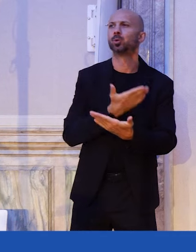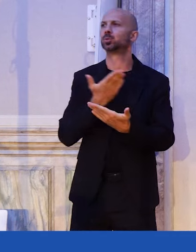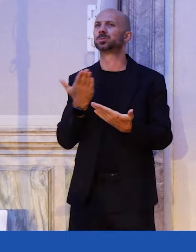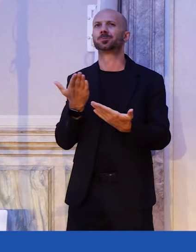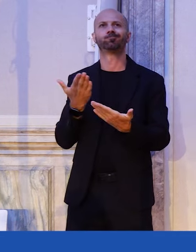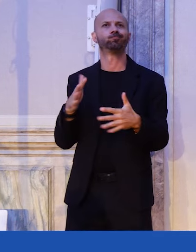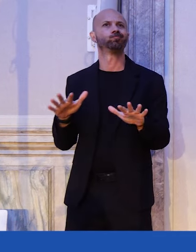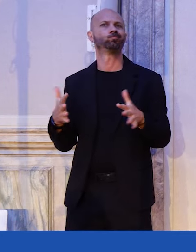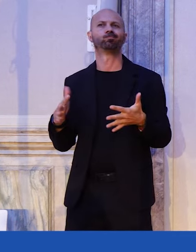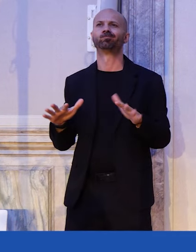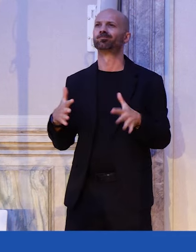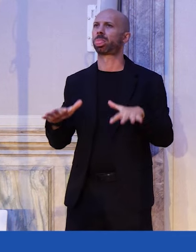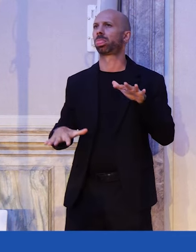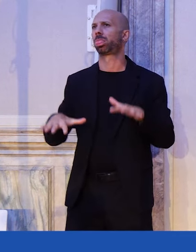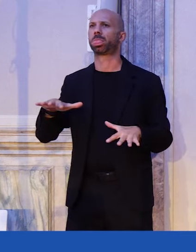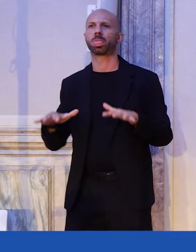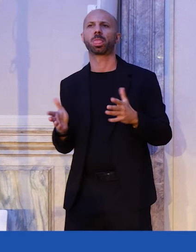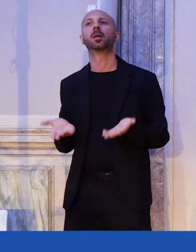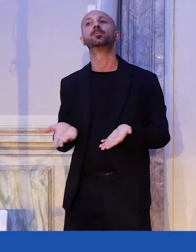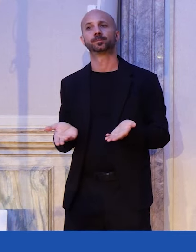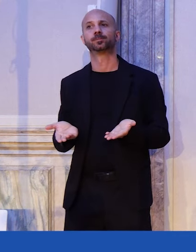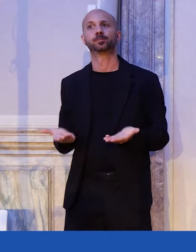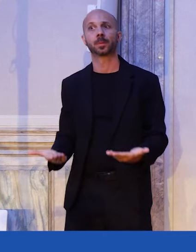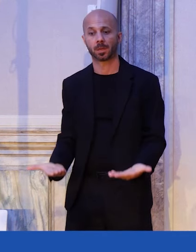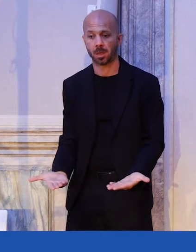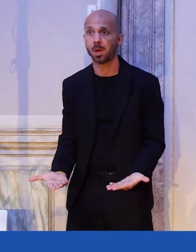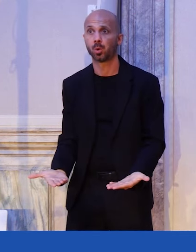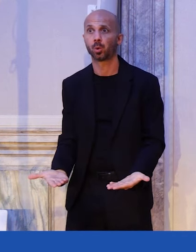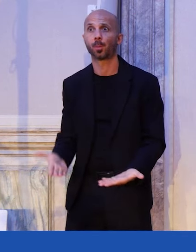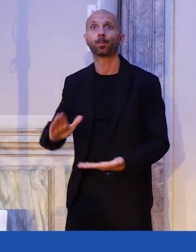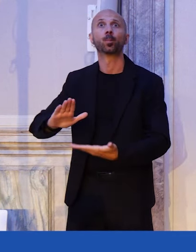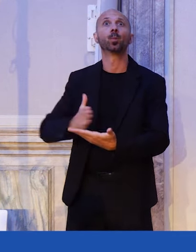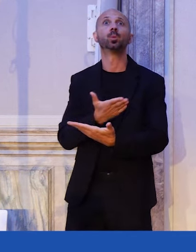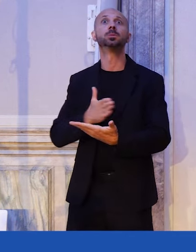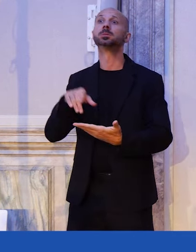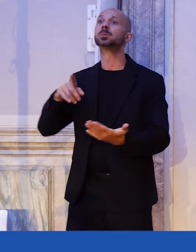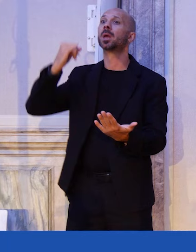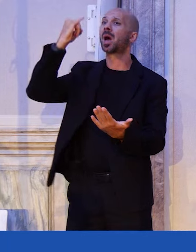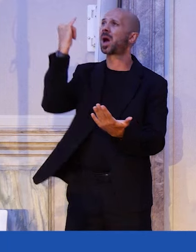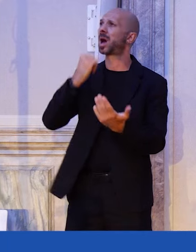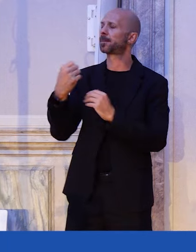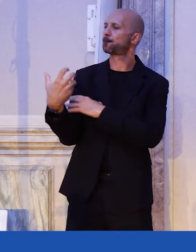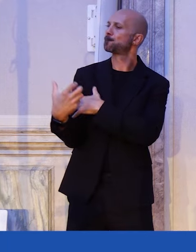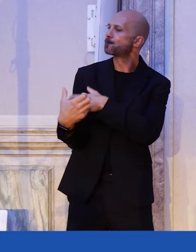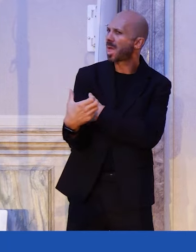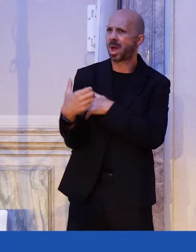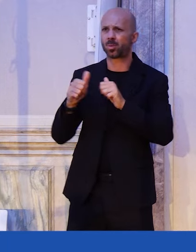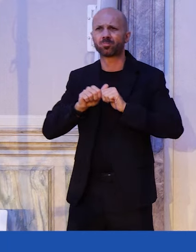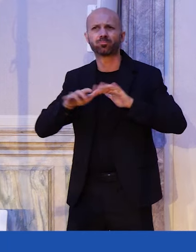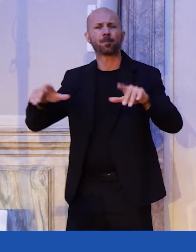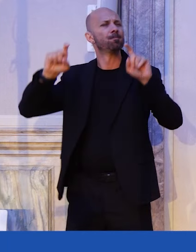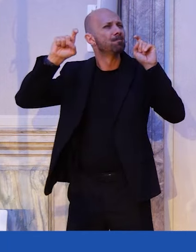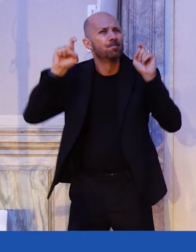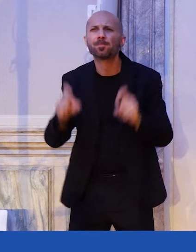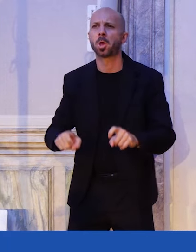these when art and music can be its most potent and most meaningful that's why today it